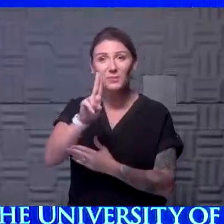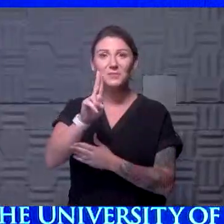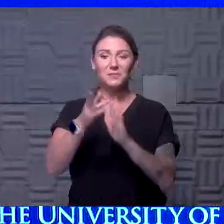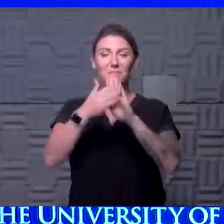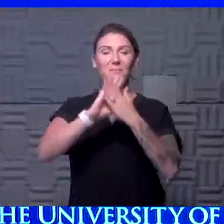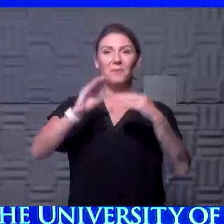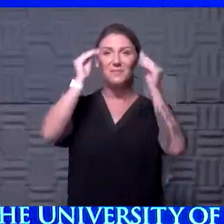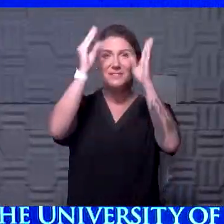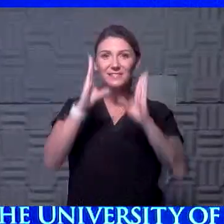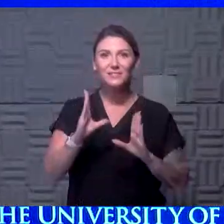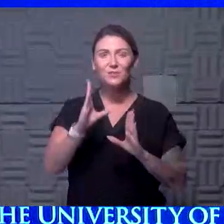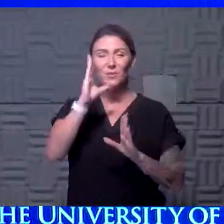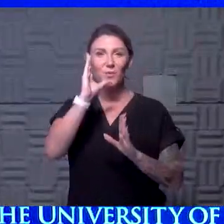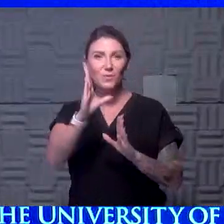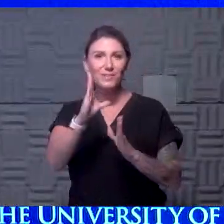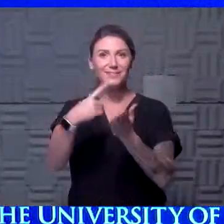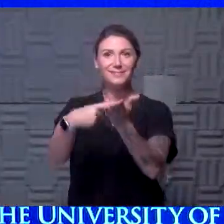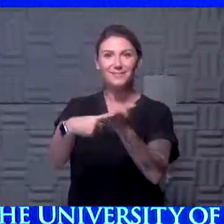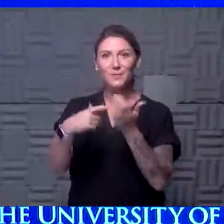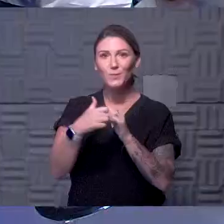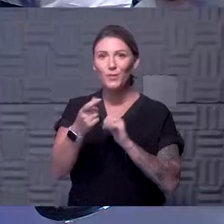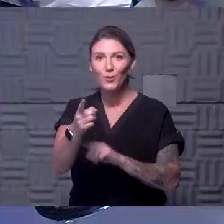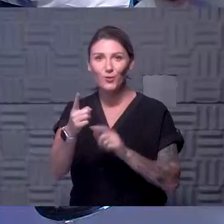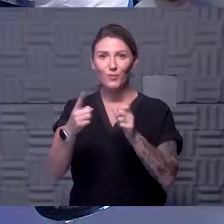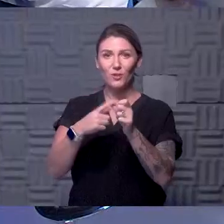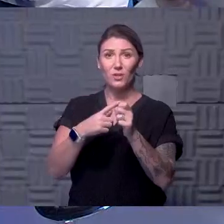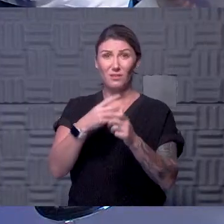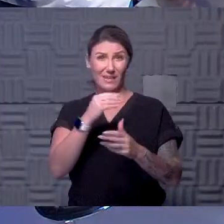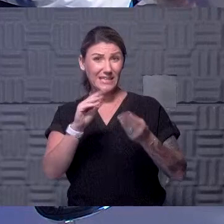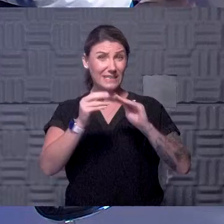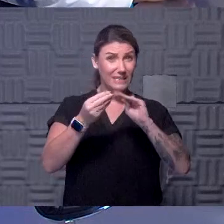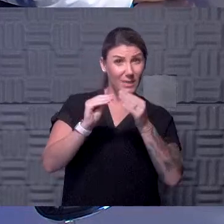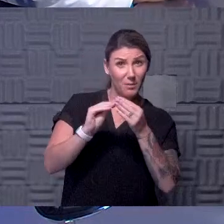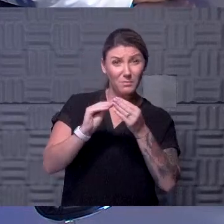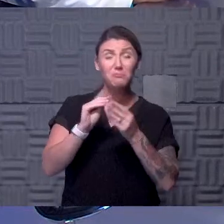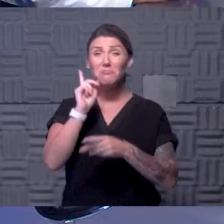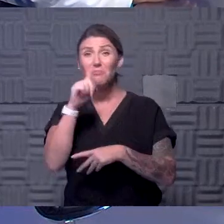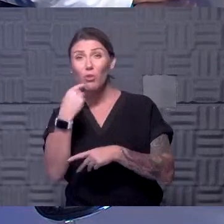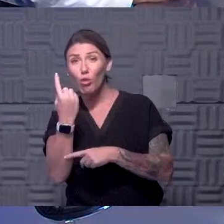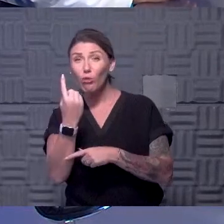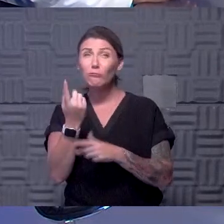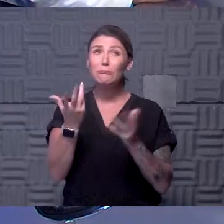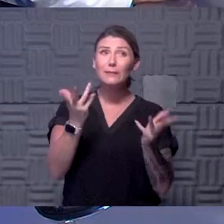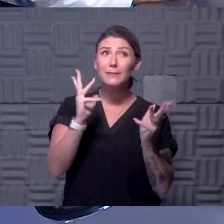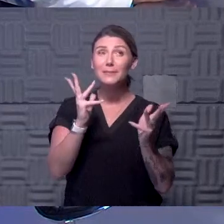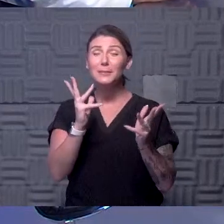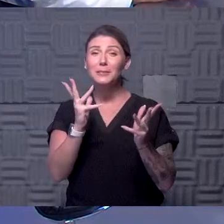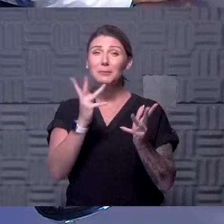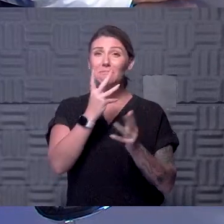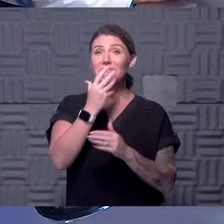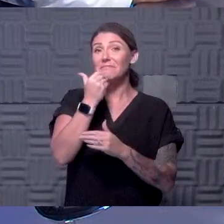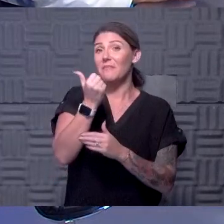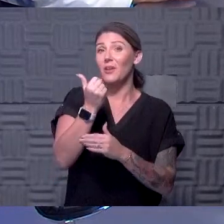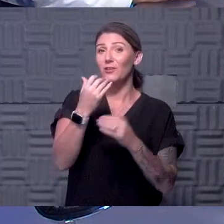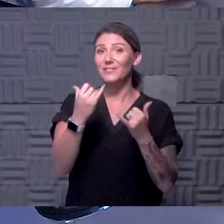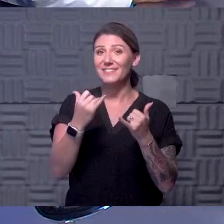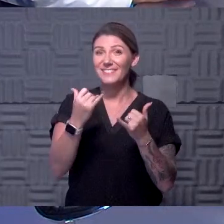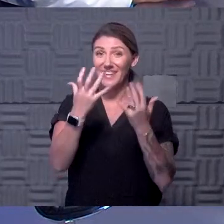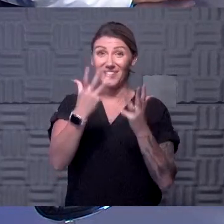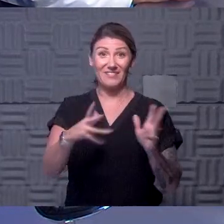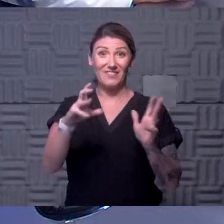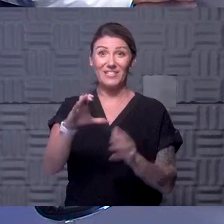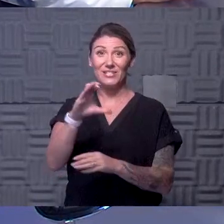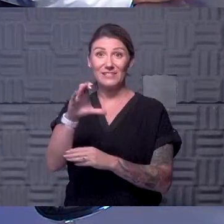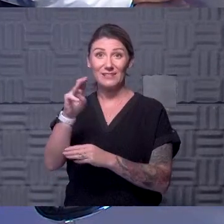just a moment, but first, Hawkeye, I think the numbers They're looking pretty good. They're better today. Yeah, We just got off a CMO call.